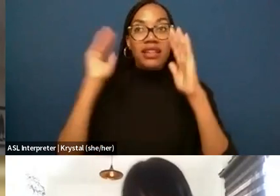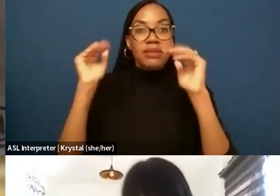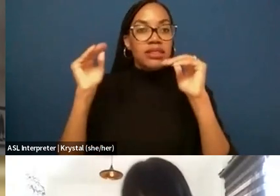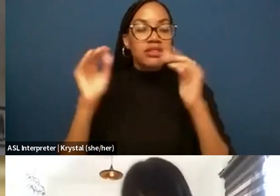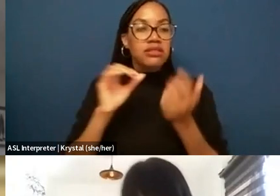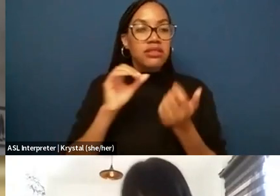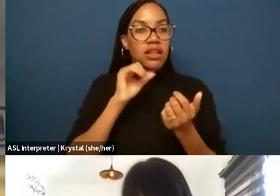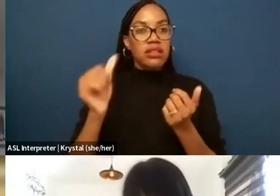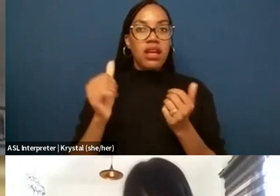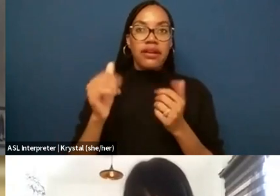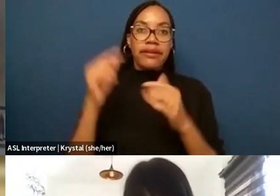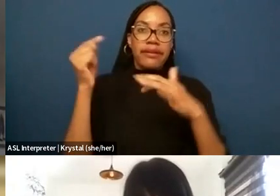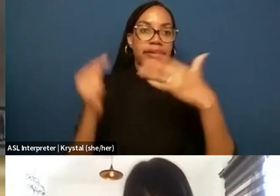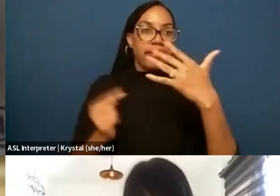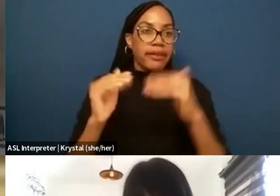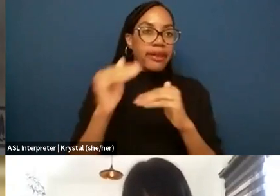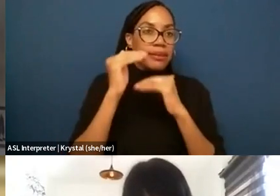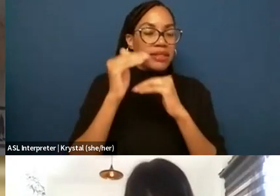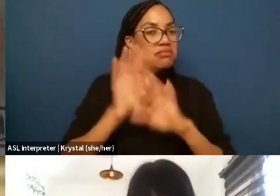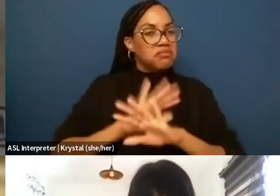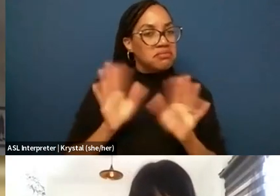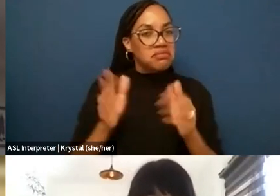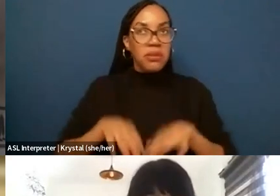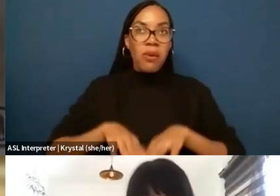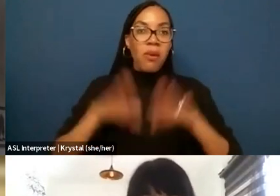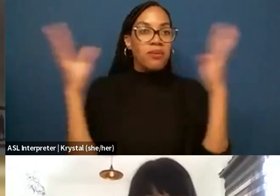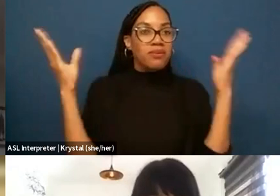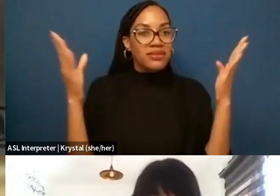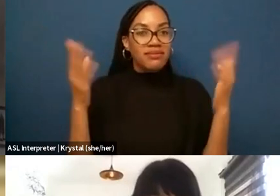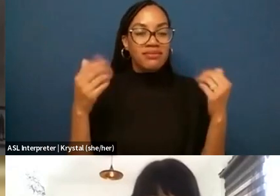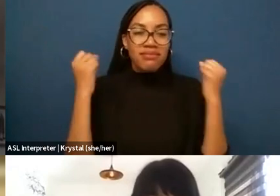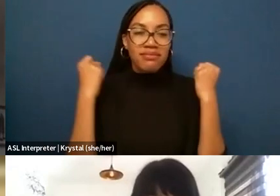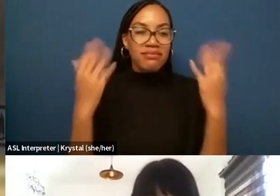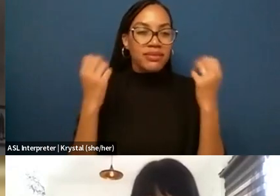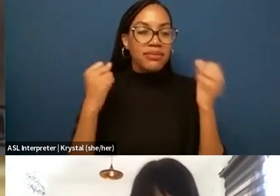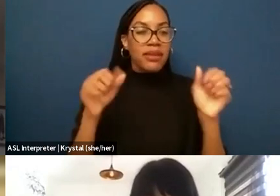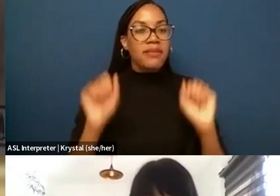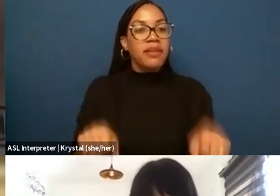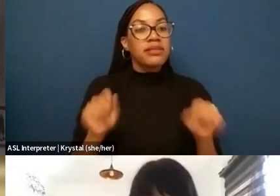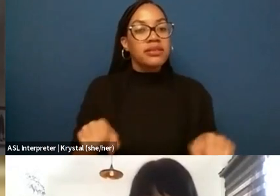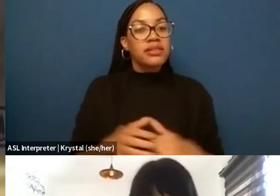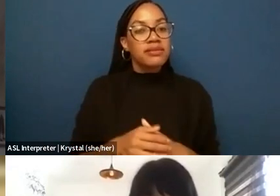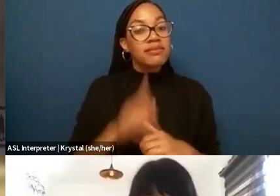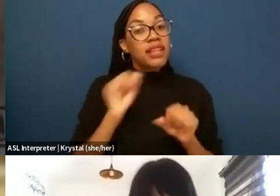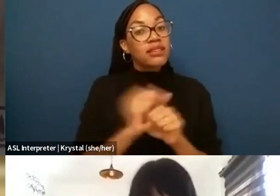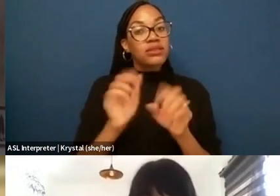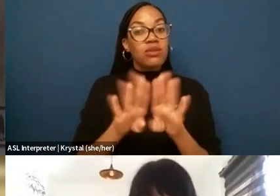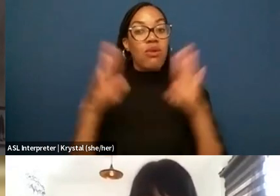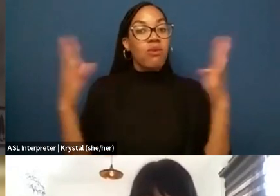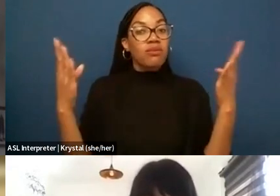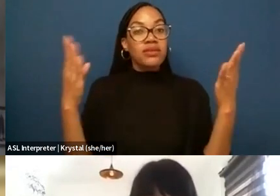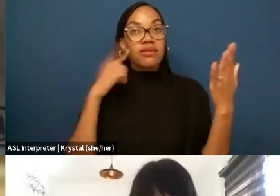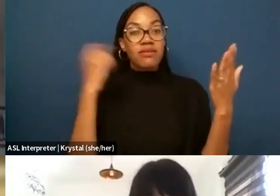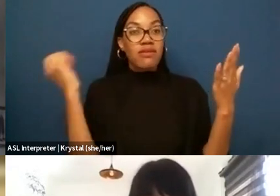tonight, the panelists today are going to speak to some of these unlimited possibilities and possibilities that build on the strength of communities built within